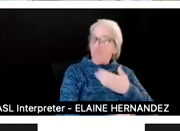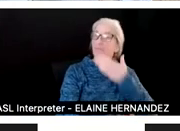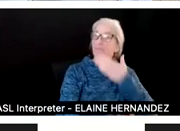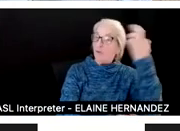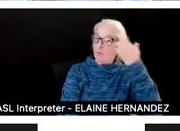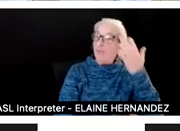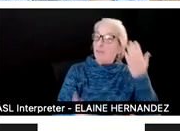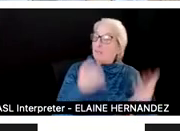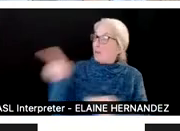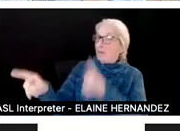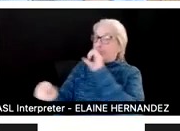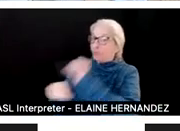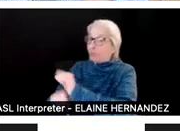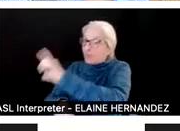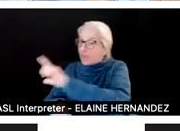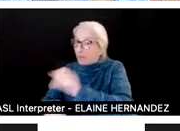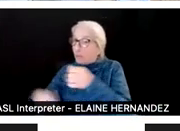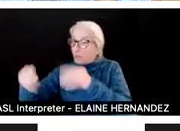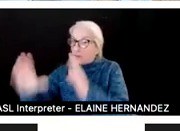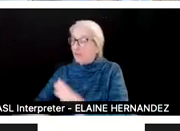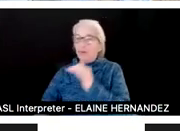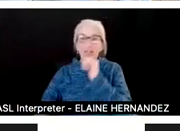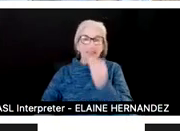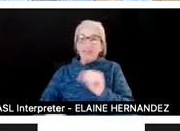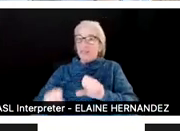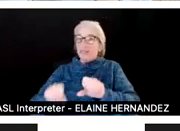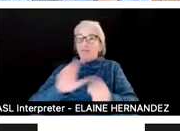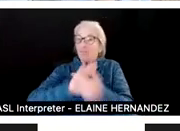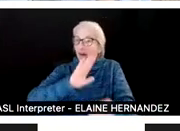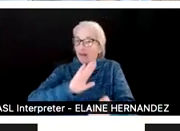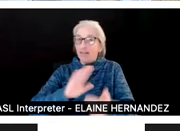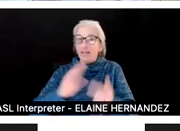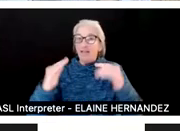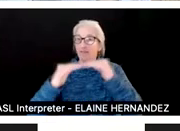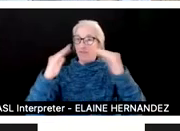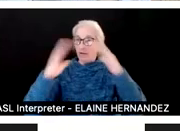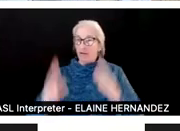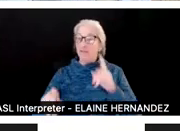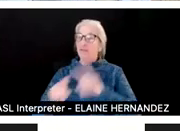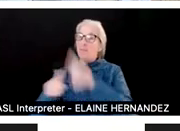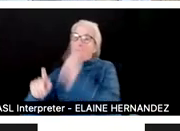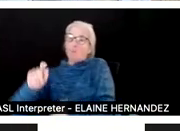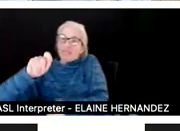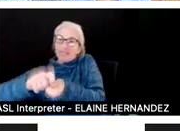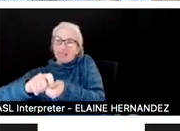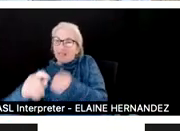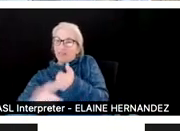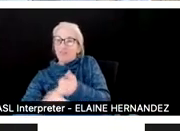Act, retaliation is in and of itself a separate violation. So